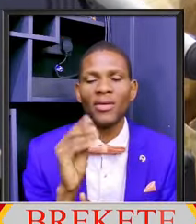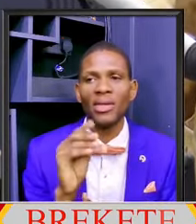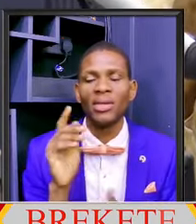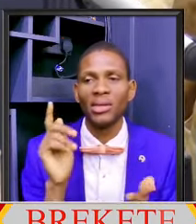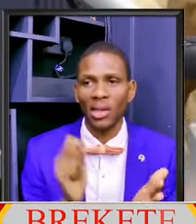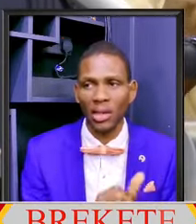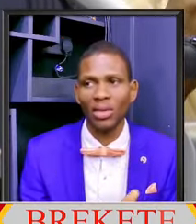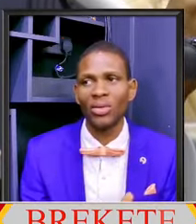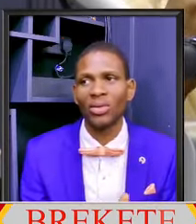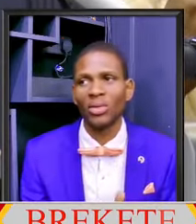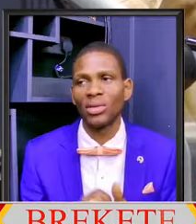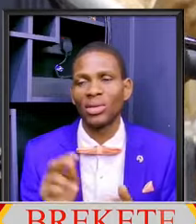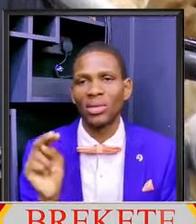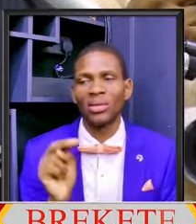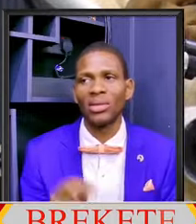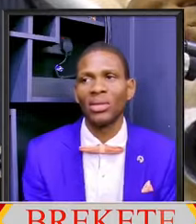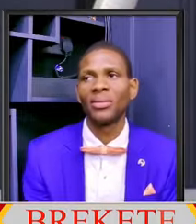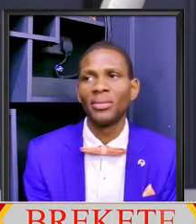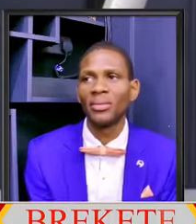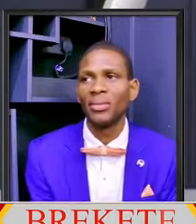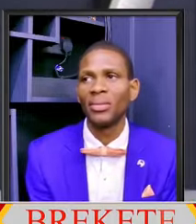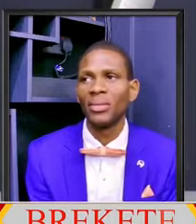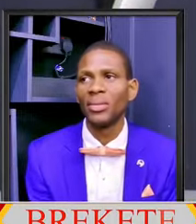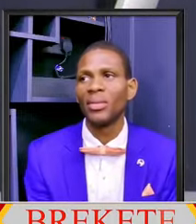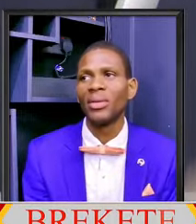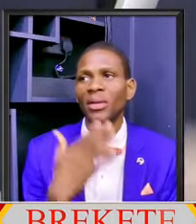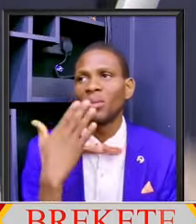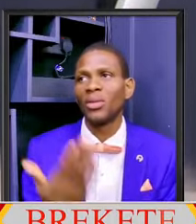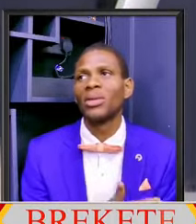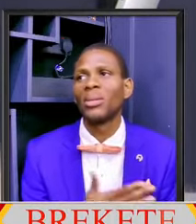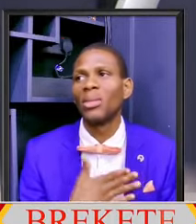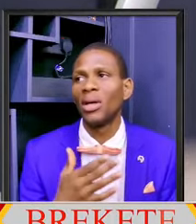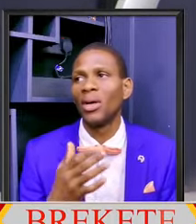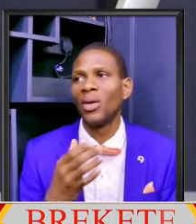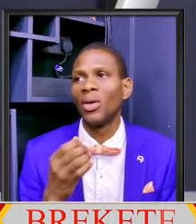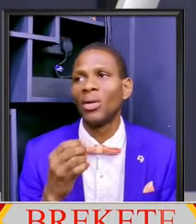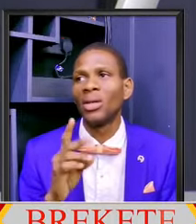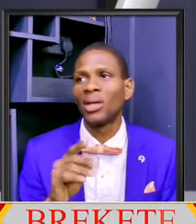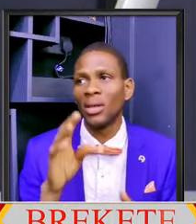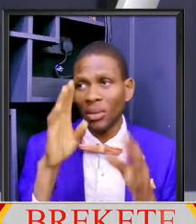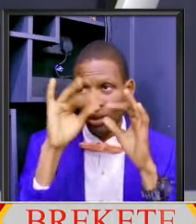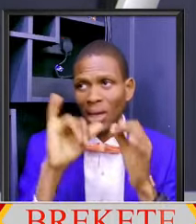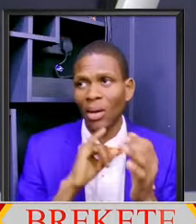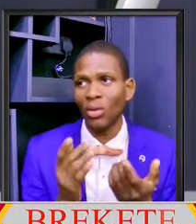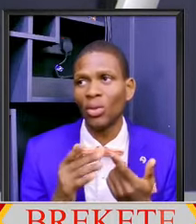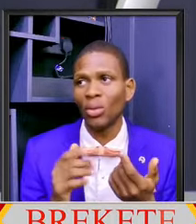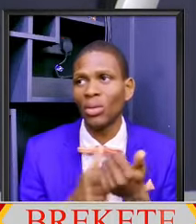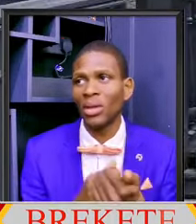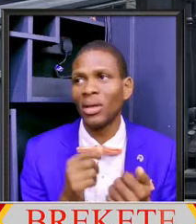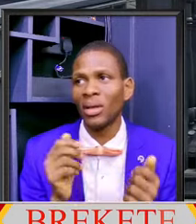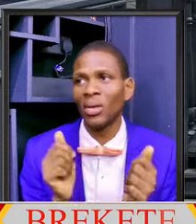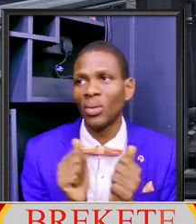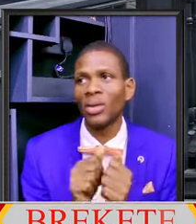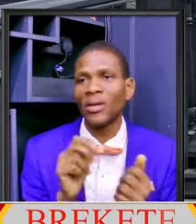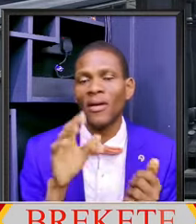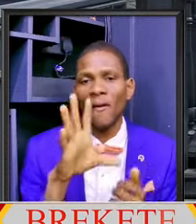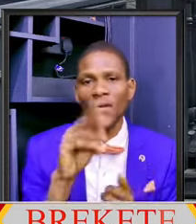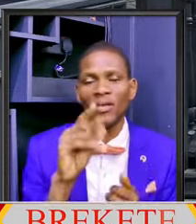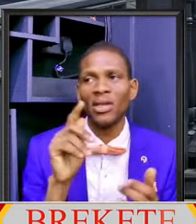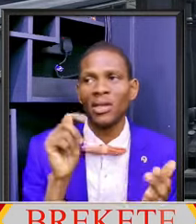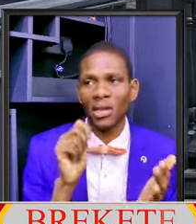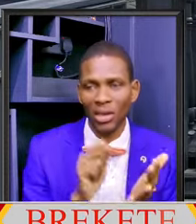sir. Thank you, ma. Good morning, my ordinary president. Yes, sir. I want to support the project with 50,000